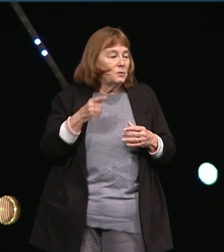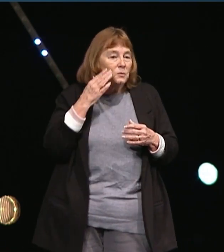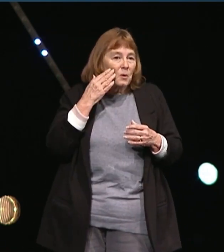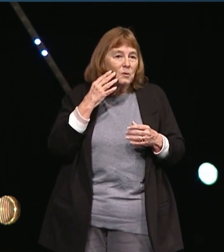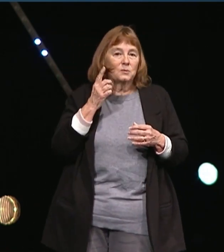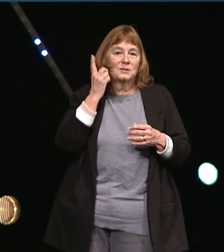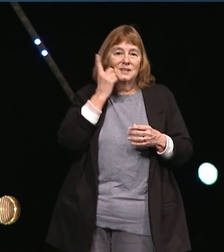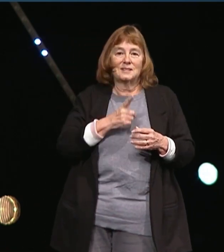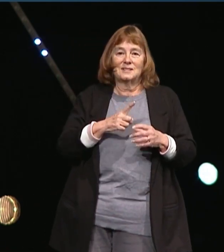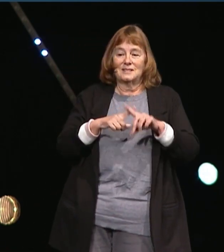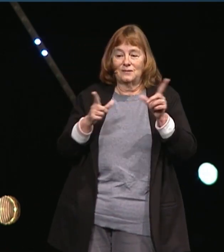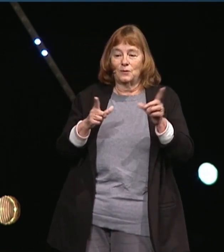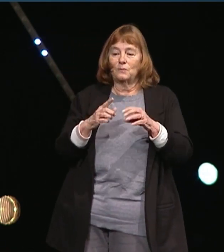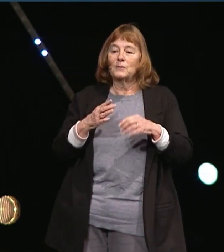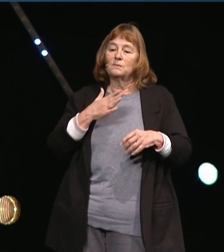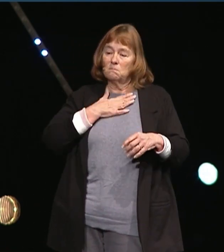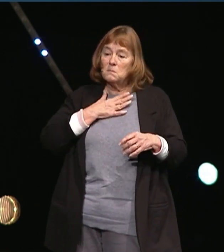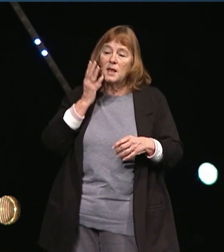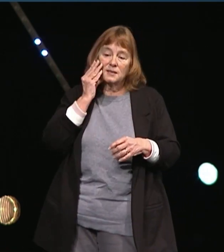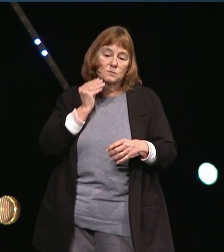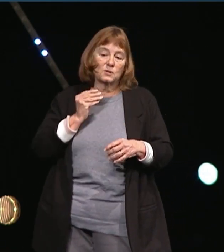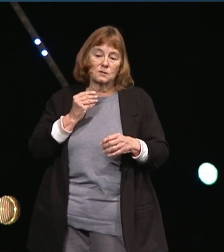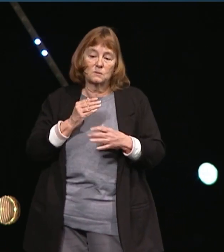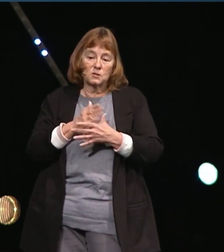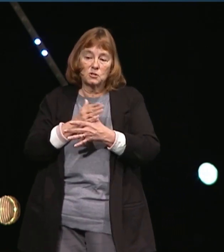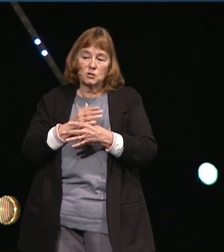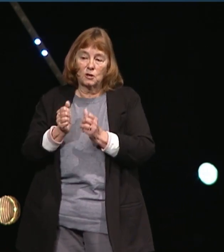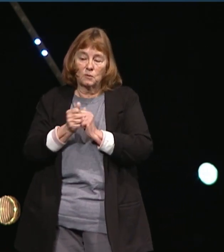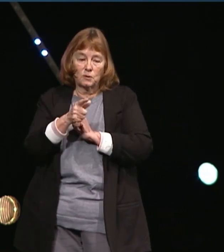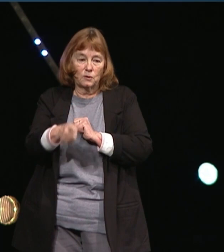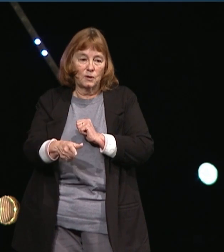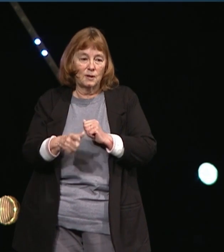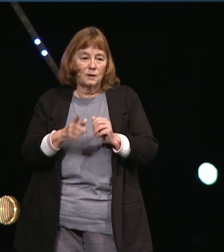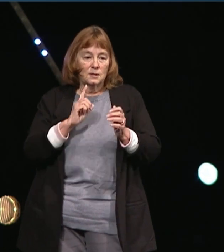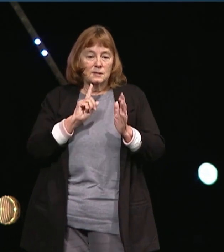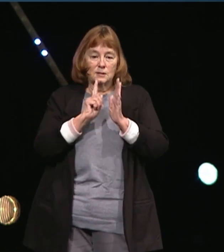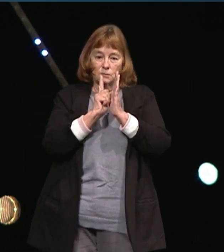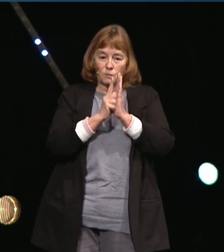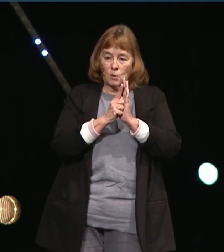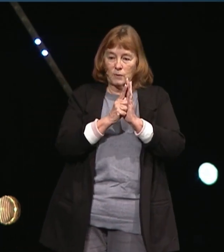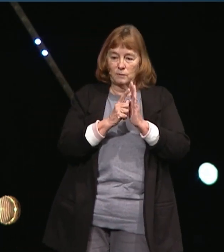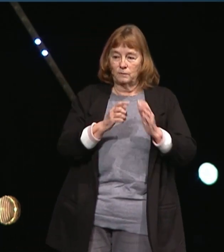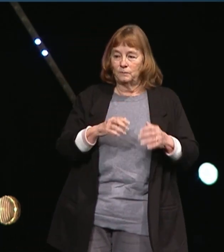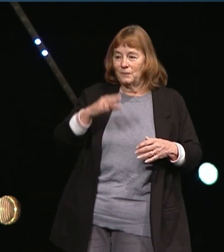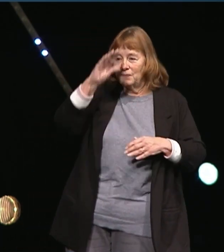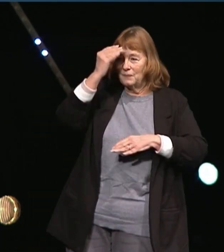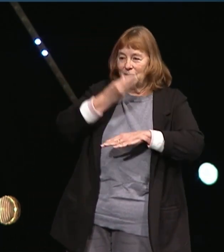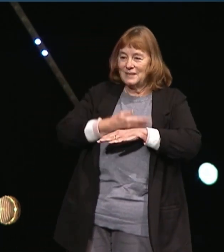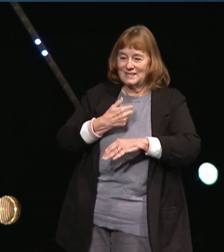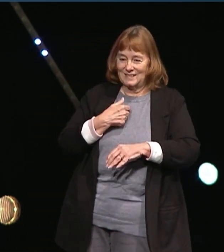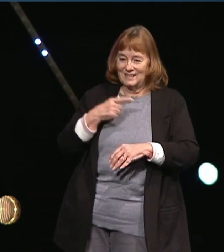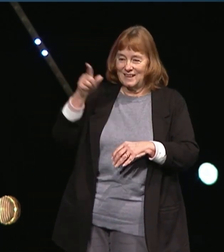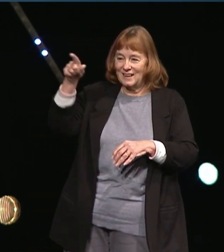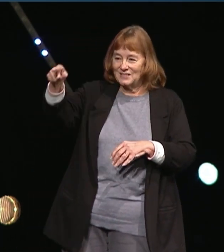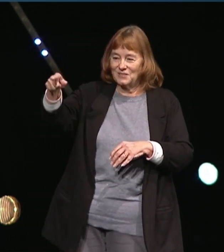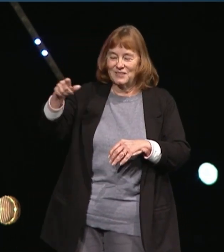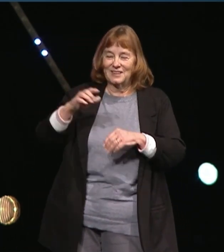different than how I remember Dennis. But there was this moment when my son and I, who's here